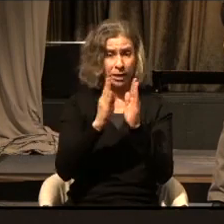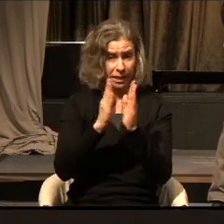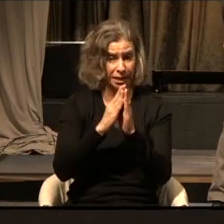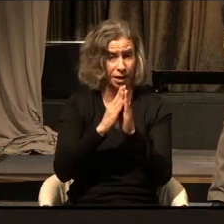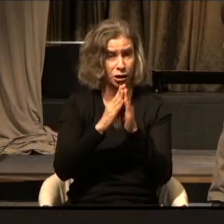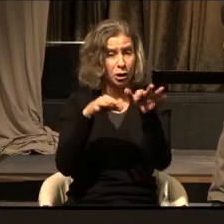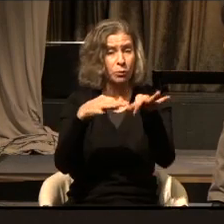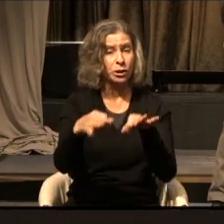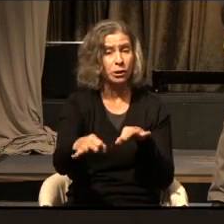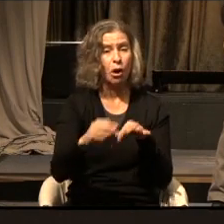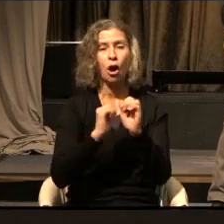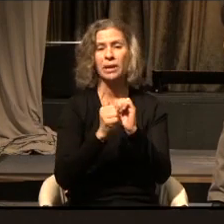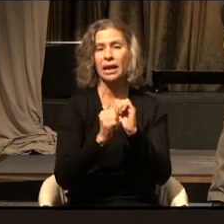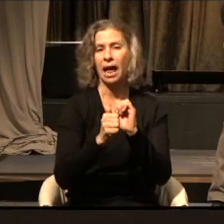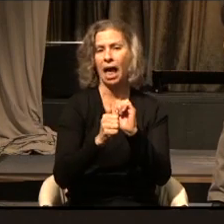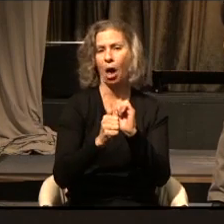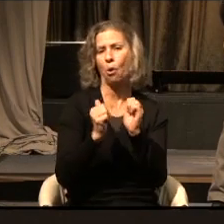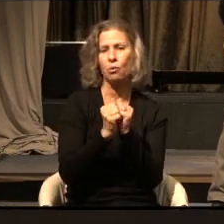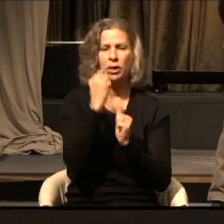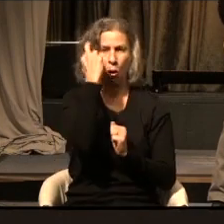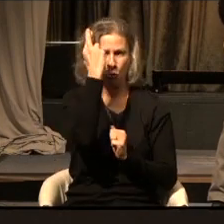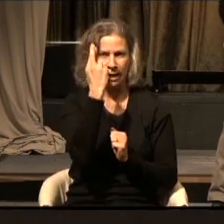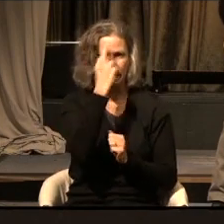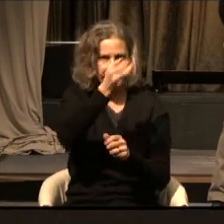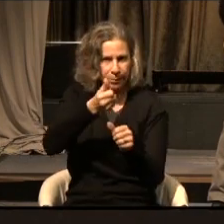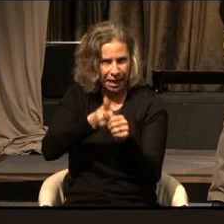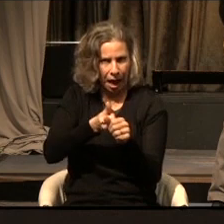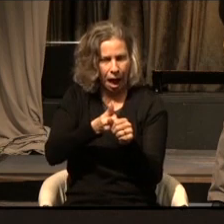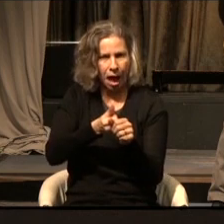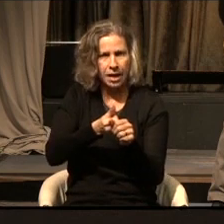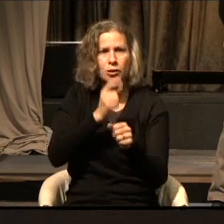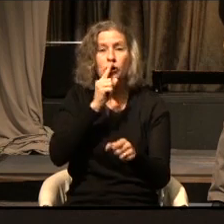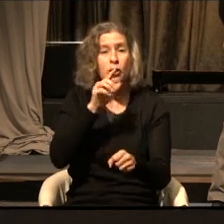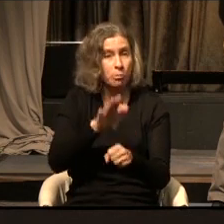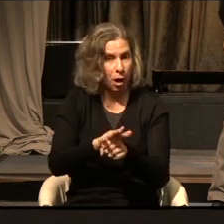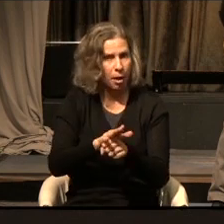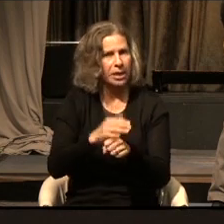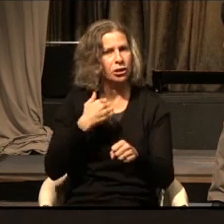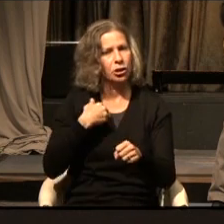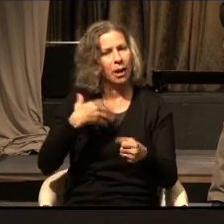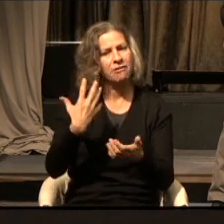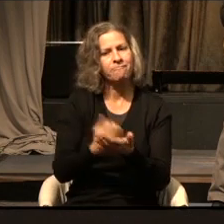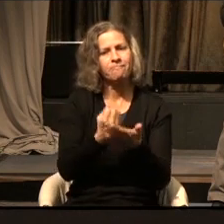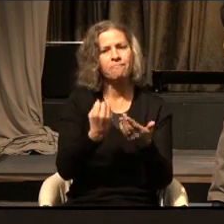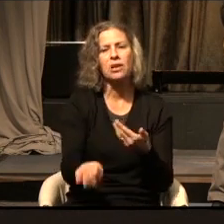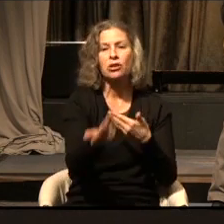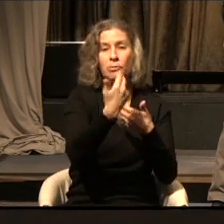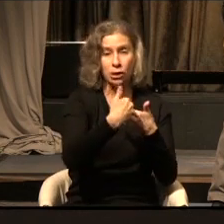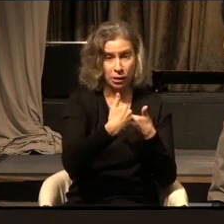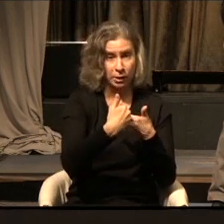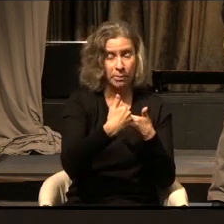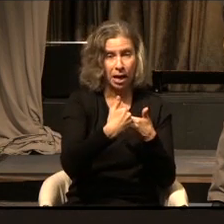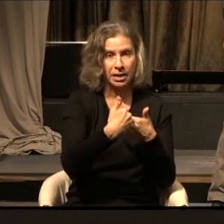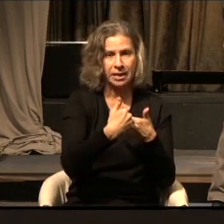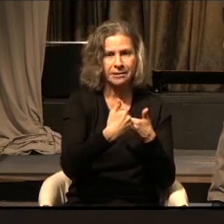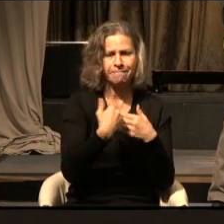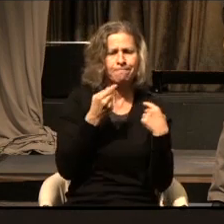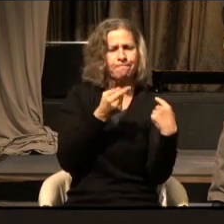in the form of provocations and to ensure that you have a chance to participate in